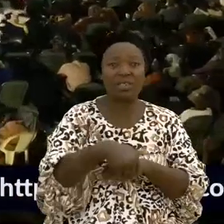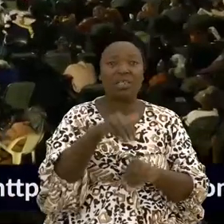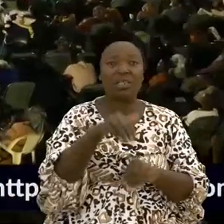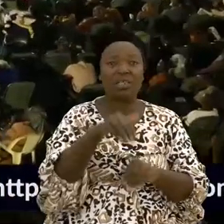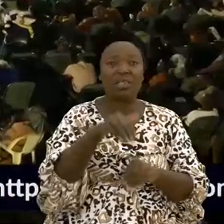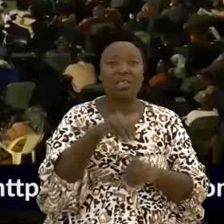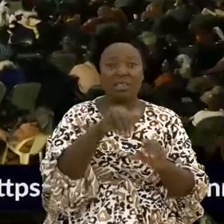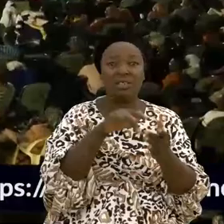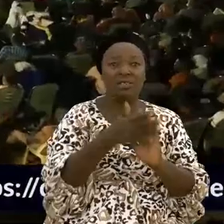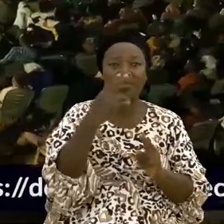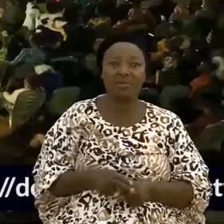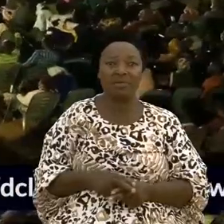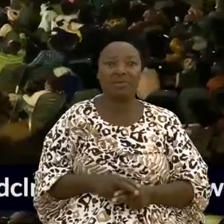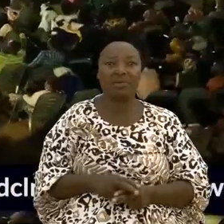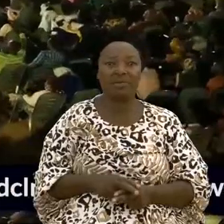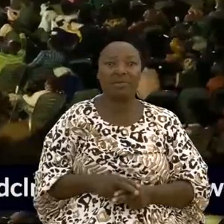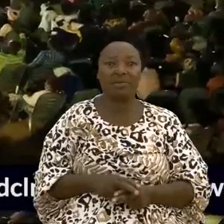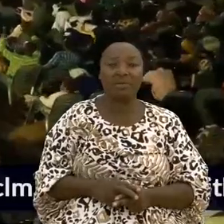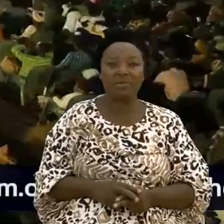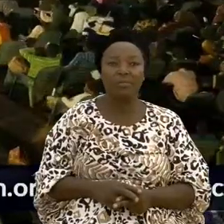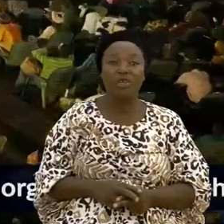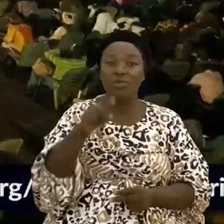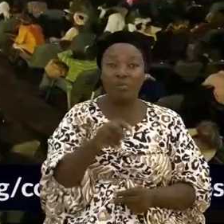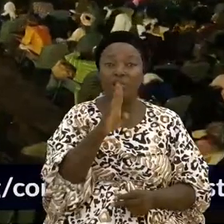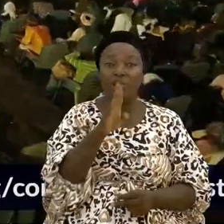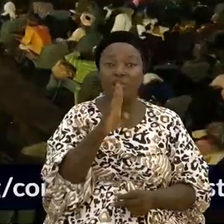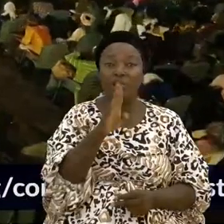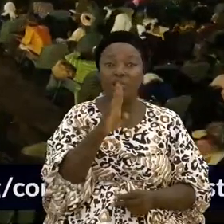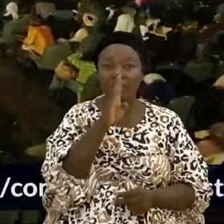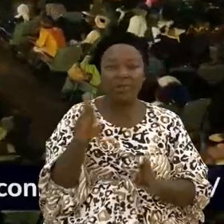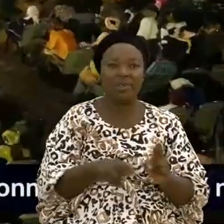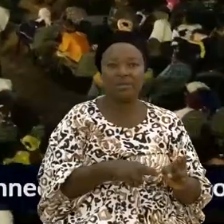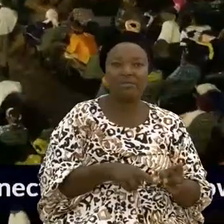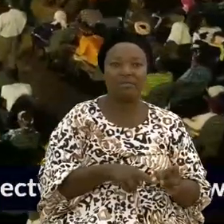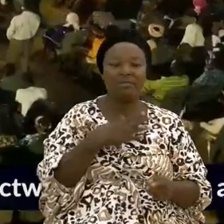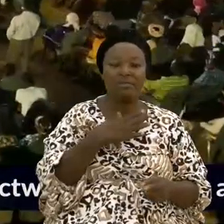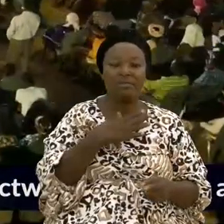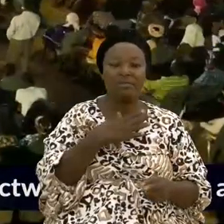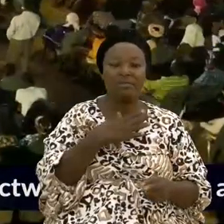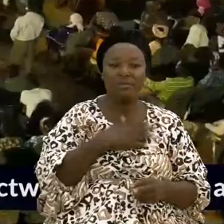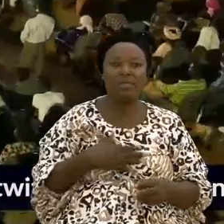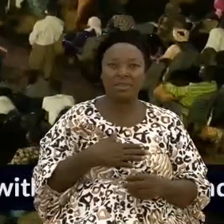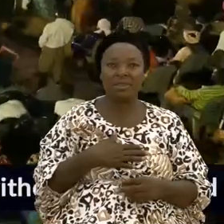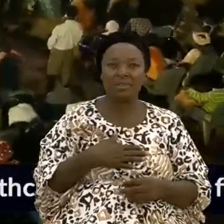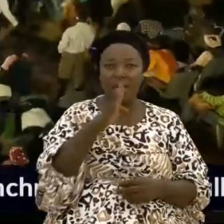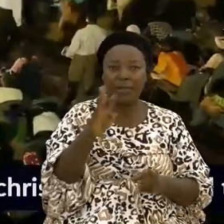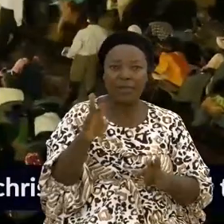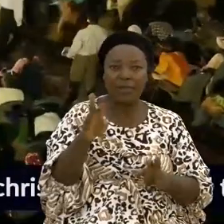in Jesus' name. You must be ready. Please, get ready.